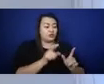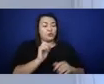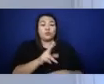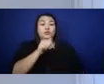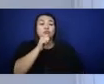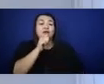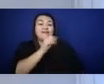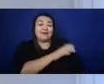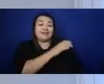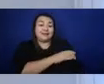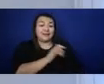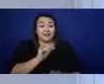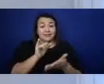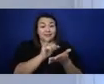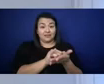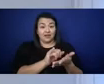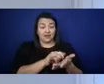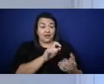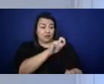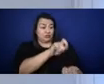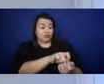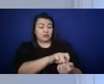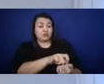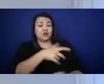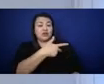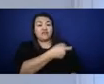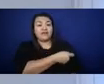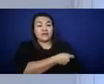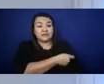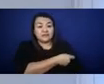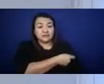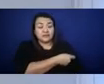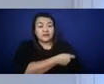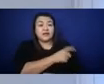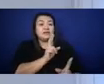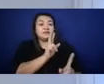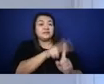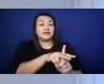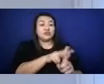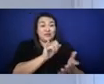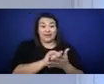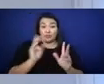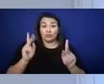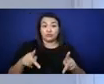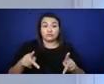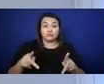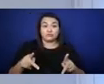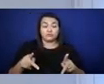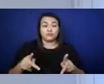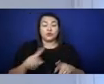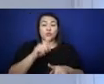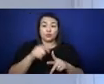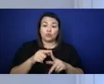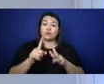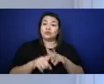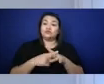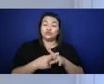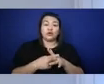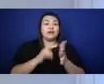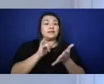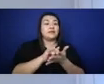is largely about quality control and taking the measures that. So for every appointment that is set up, be it through the